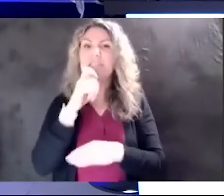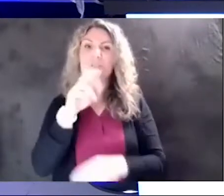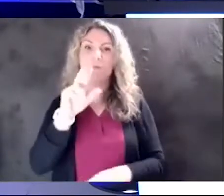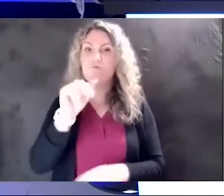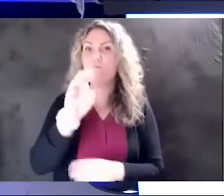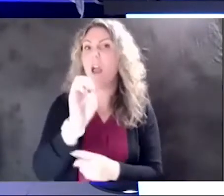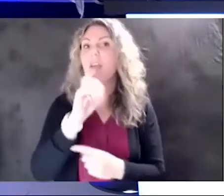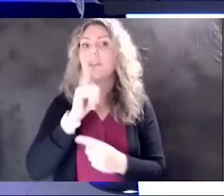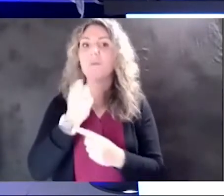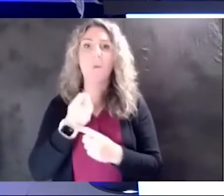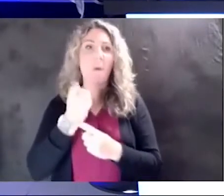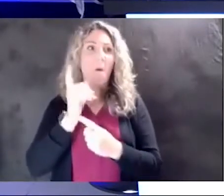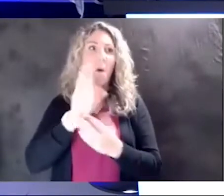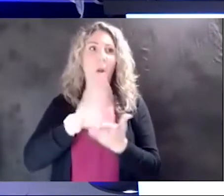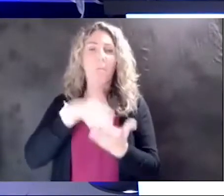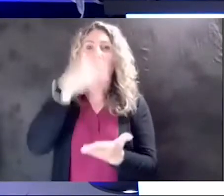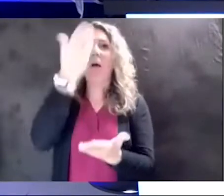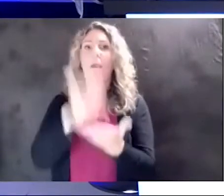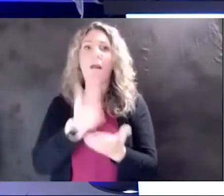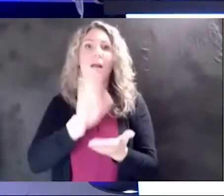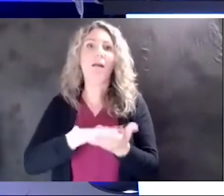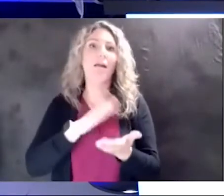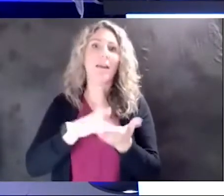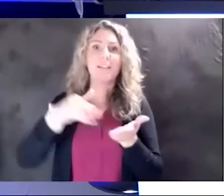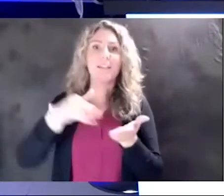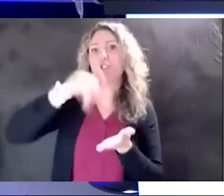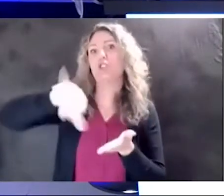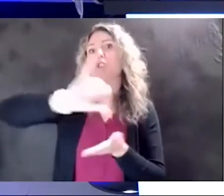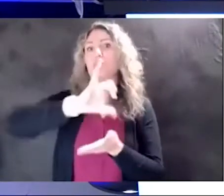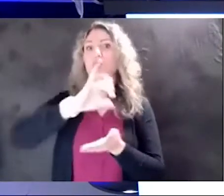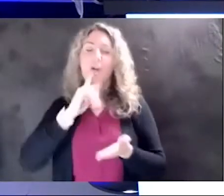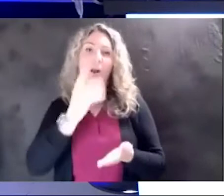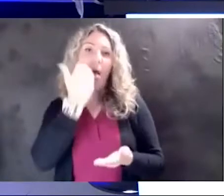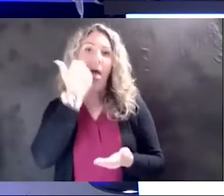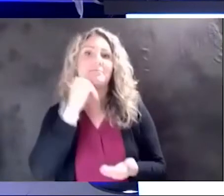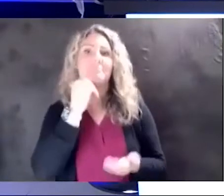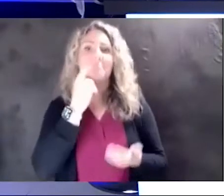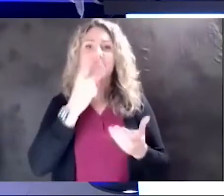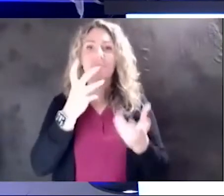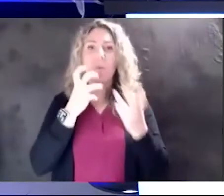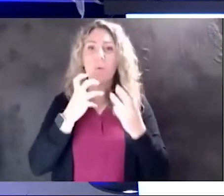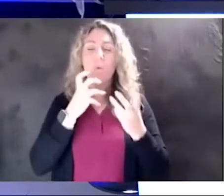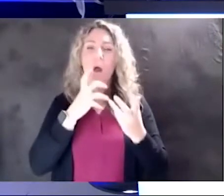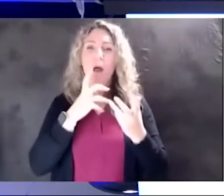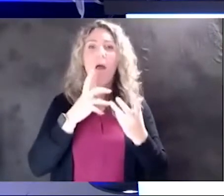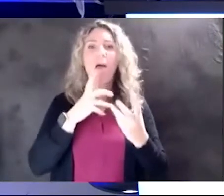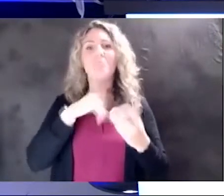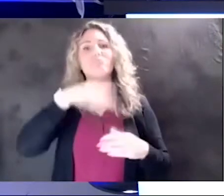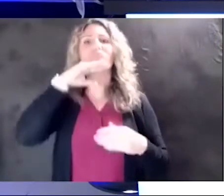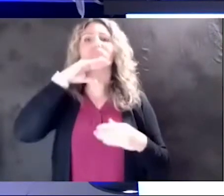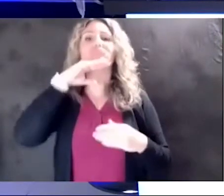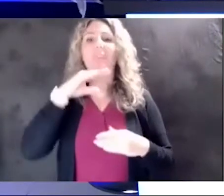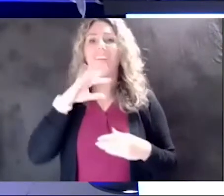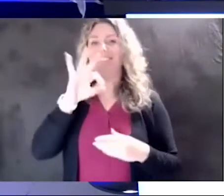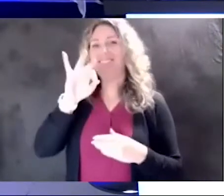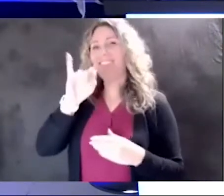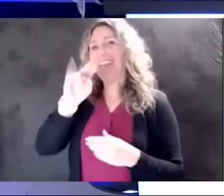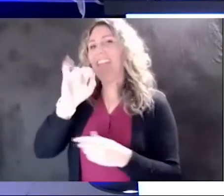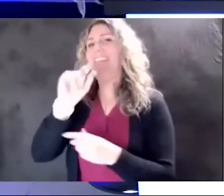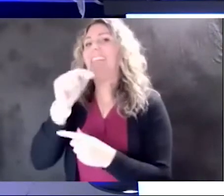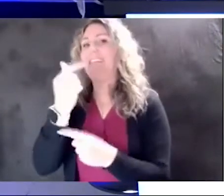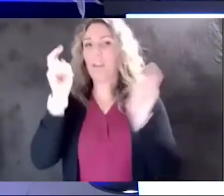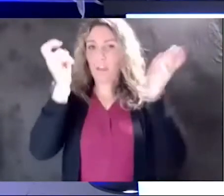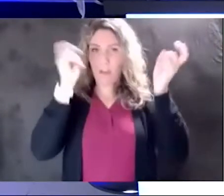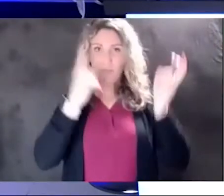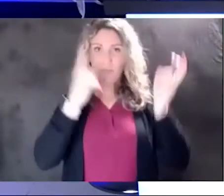pancakes and syrups and whatnot? That fill you up immediately. Right. You want to look for those filling foods. So and eating protein with